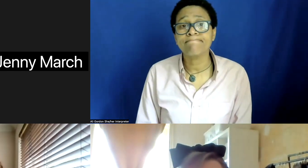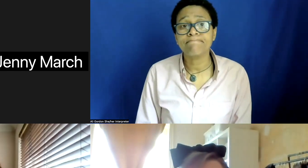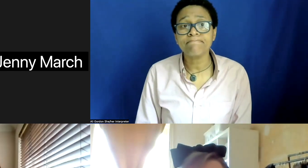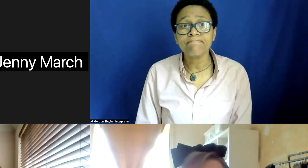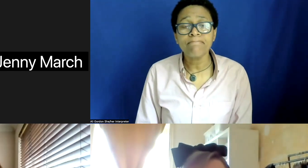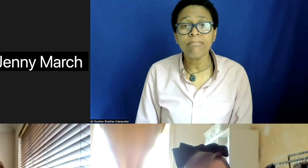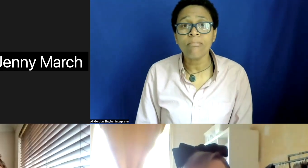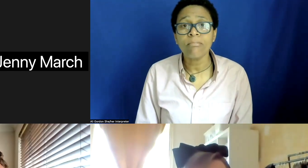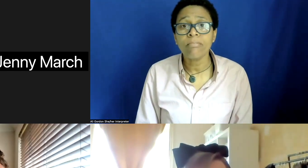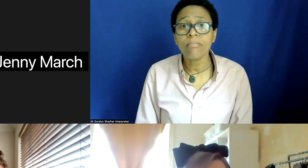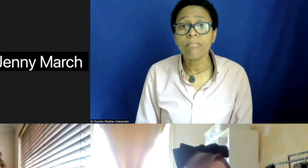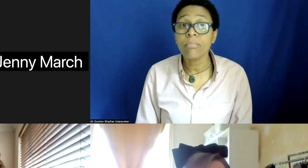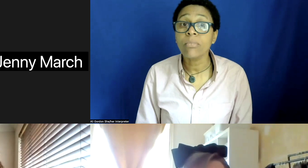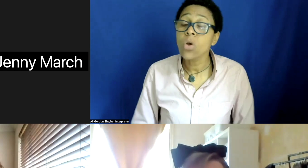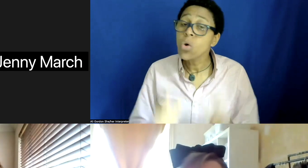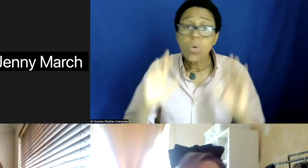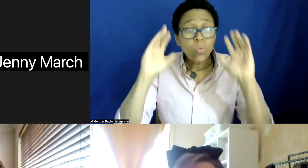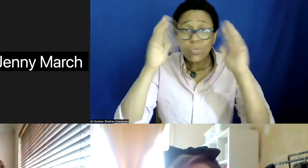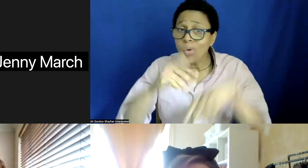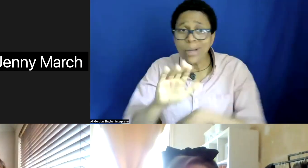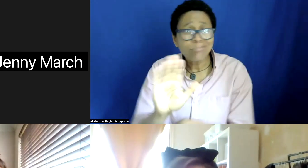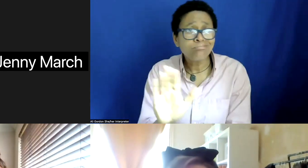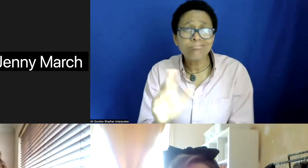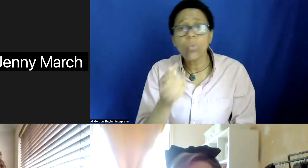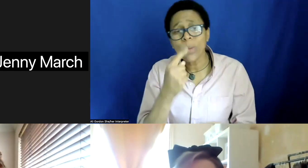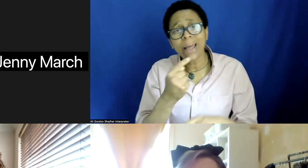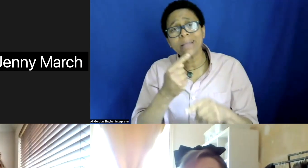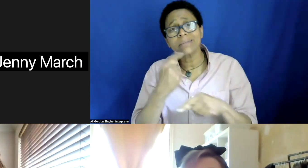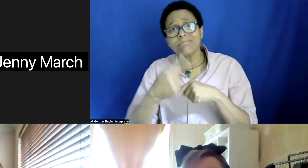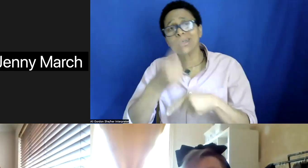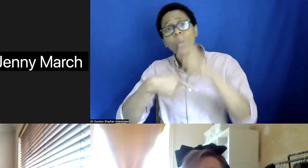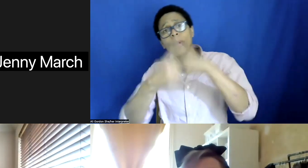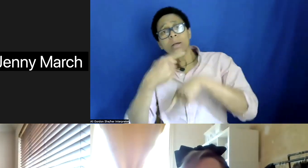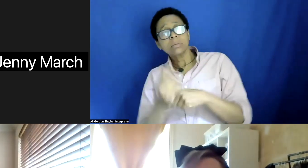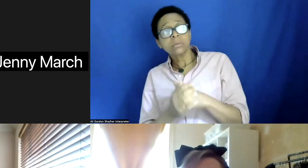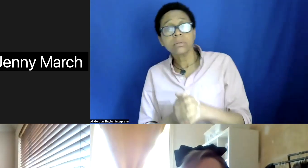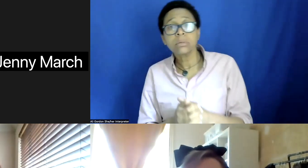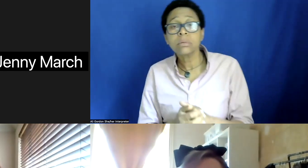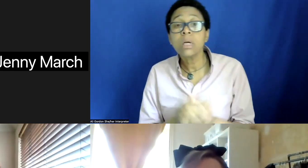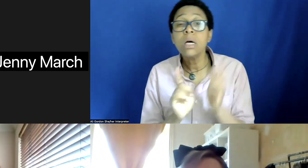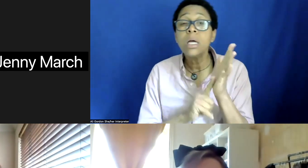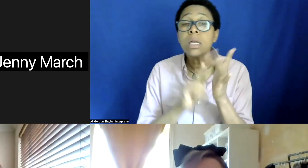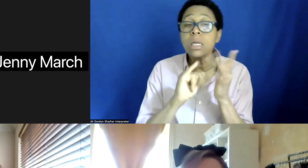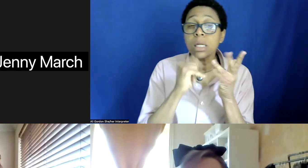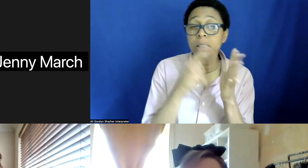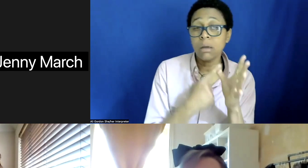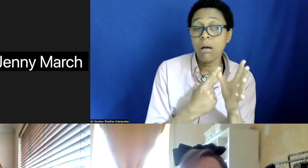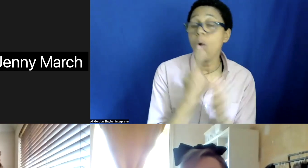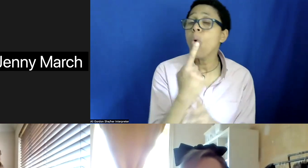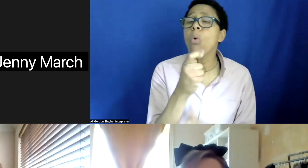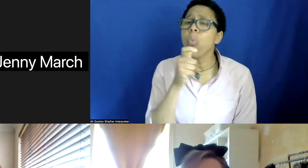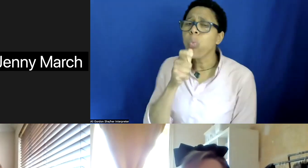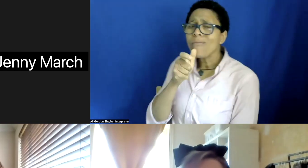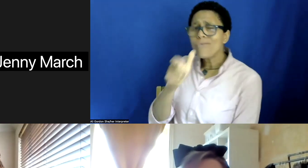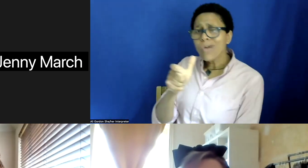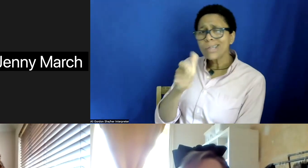Scanning the room. We can always come back, so don't worry about it. Lisa. There's one just a phrase that came up